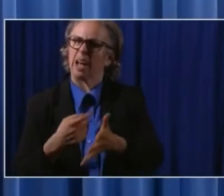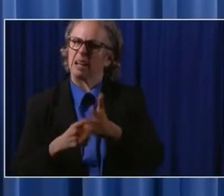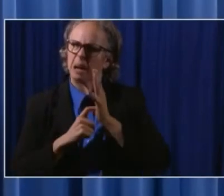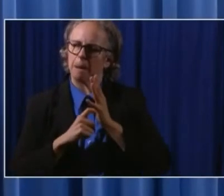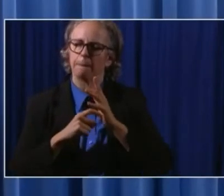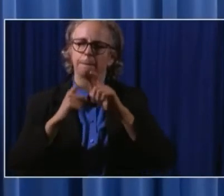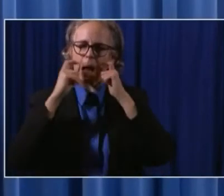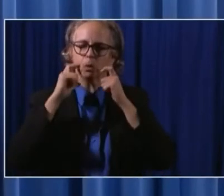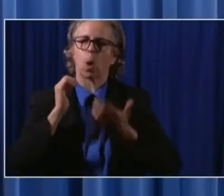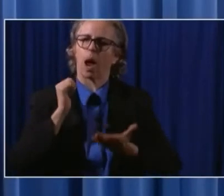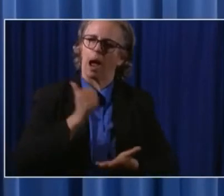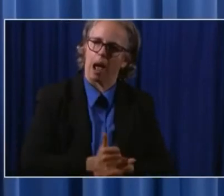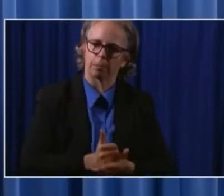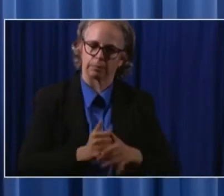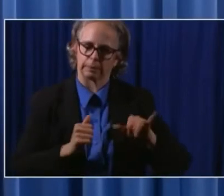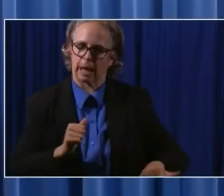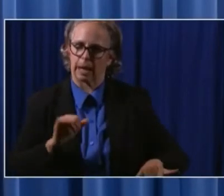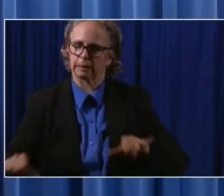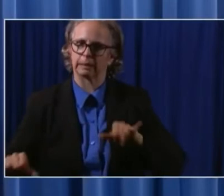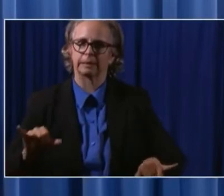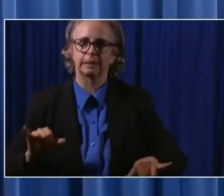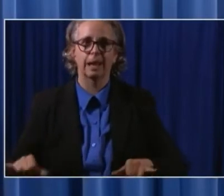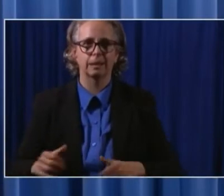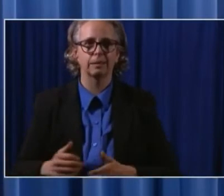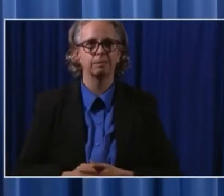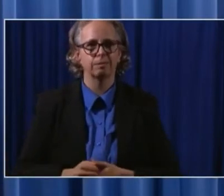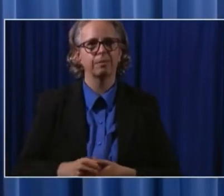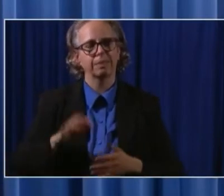So we're moving ahead.